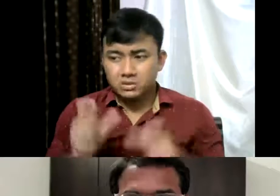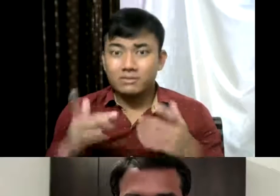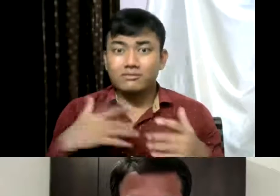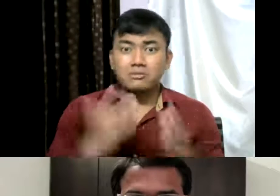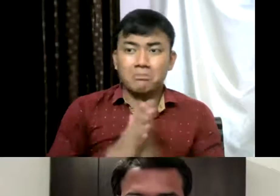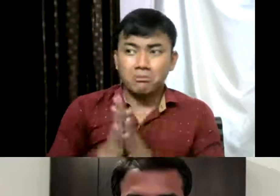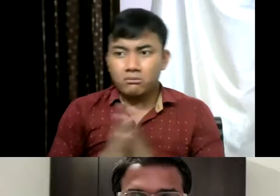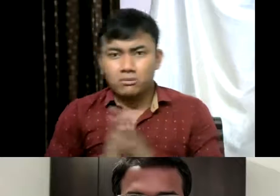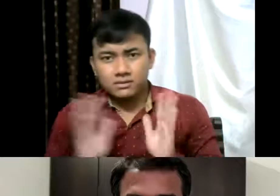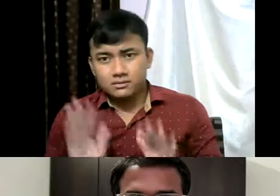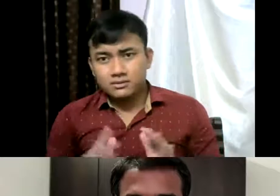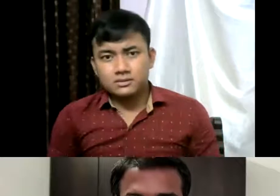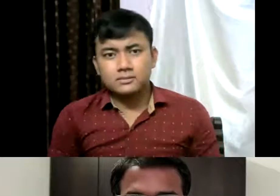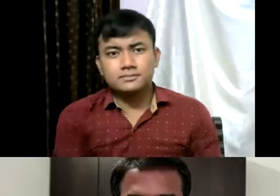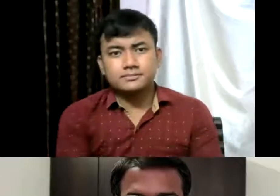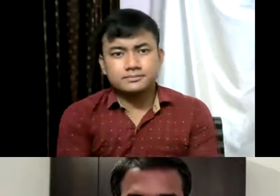no?